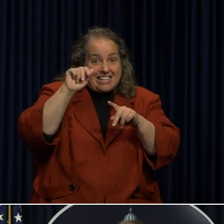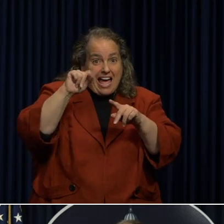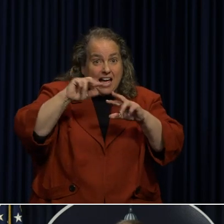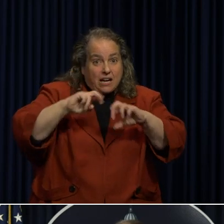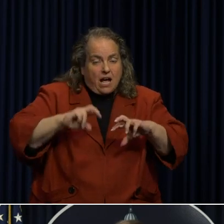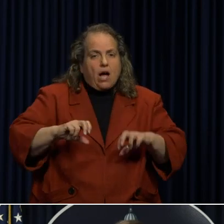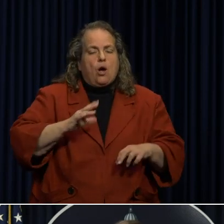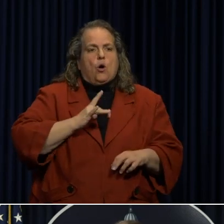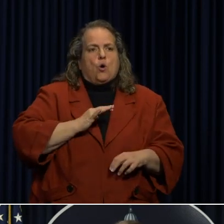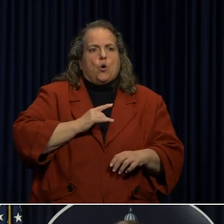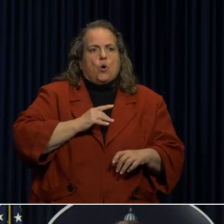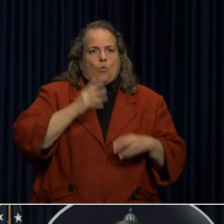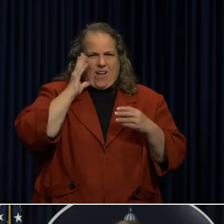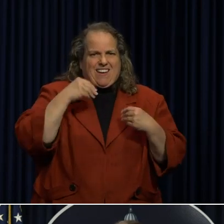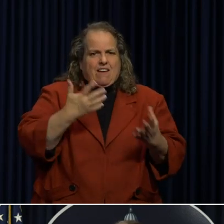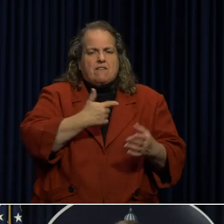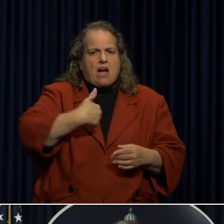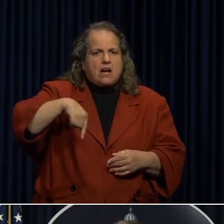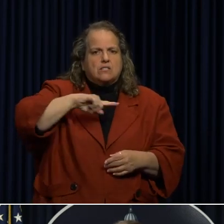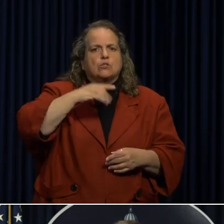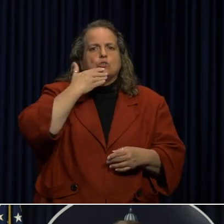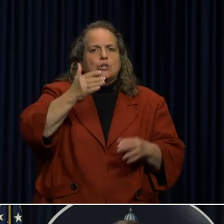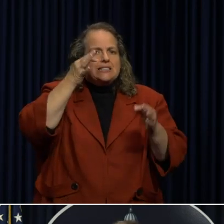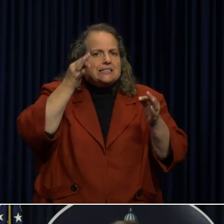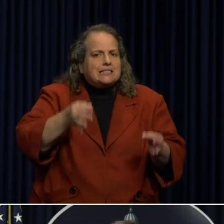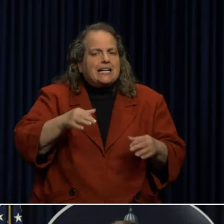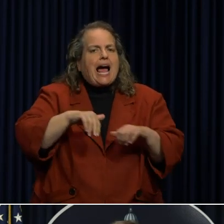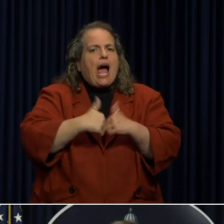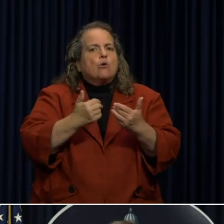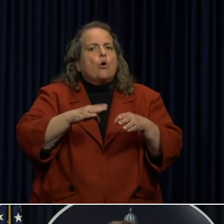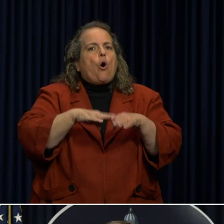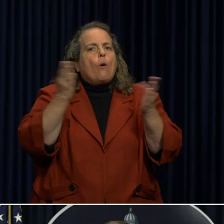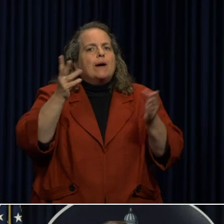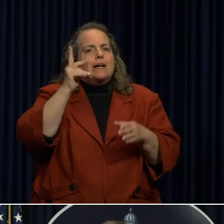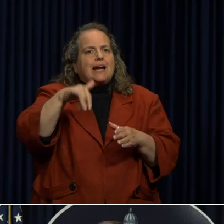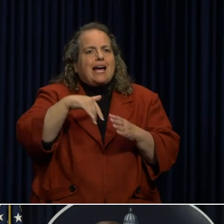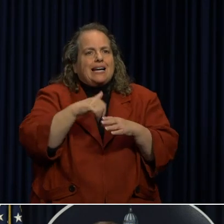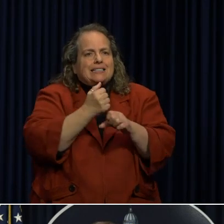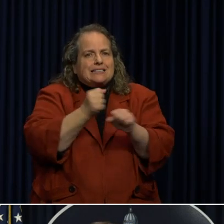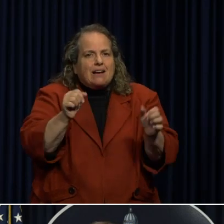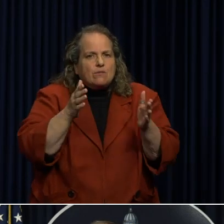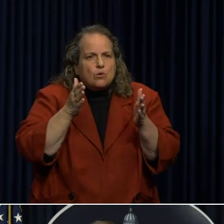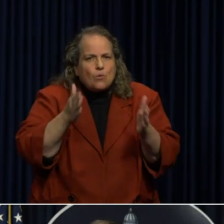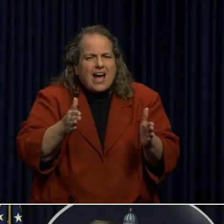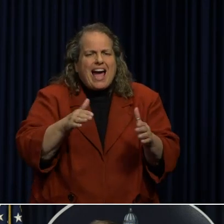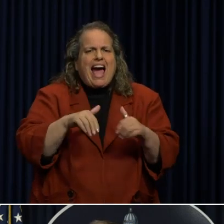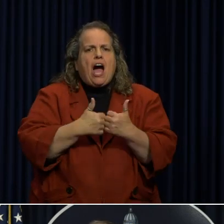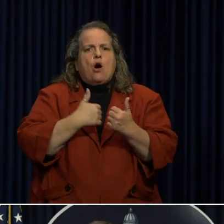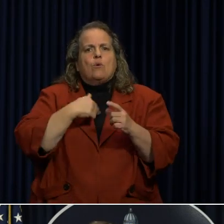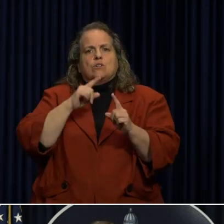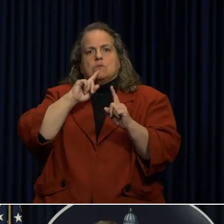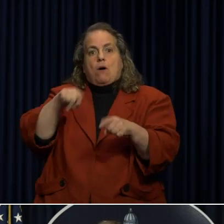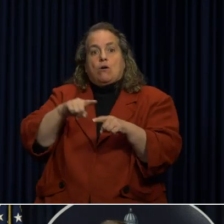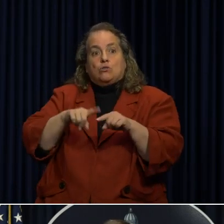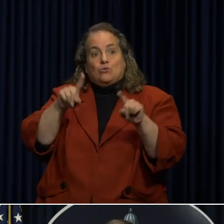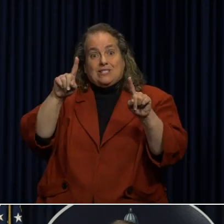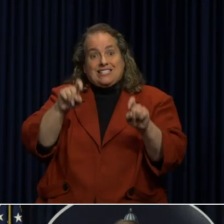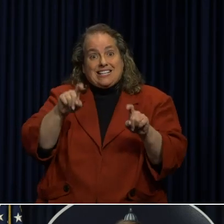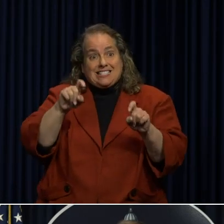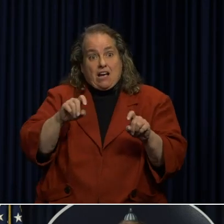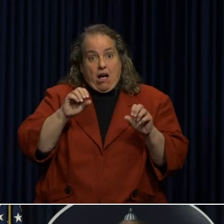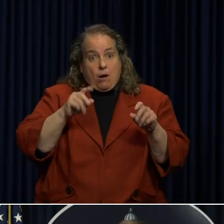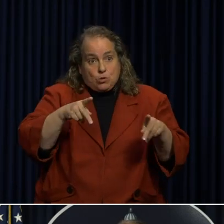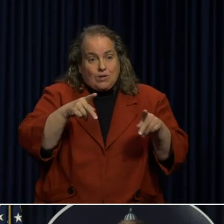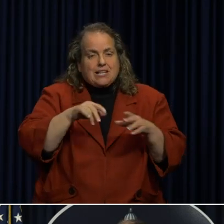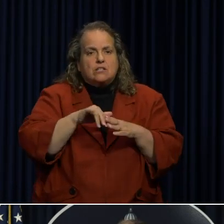decisions on reopening Kentucky in a safe way. How we respond to these testing opportunities is